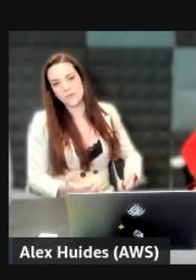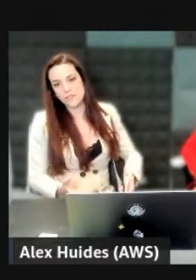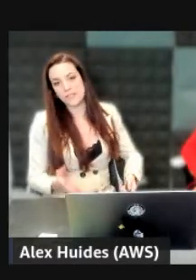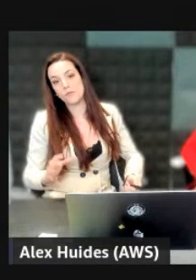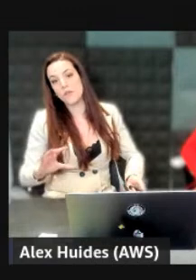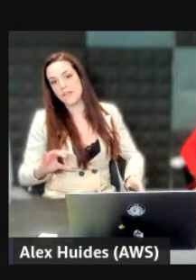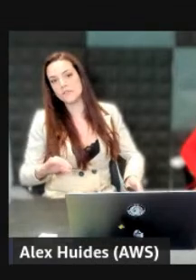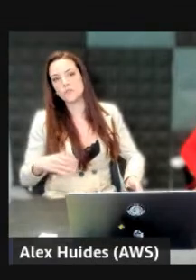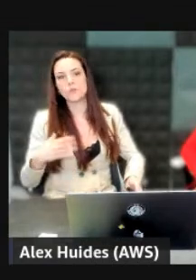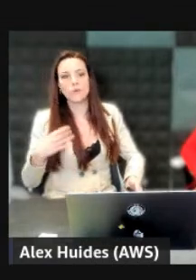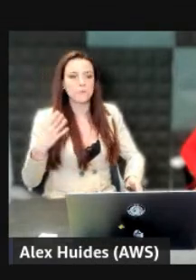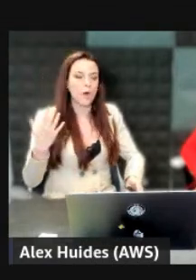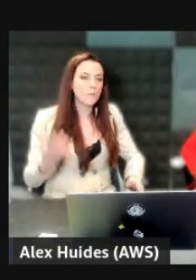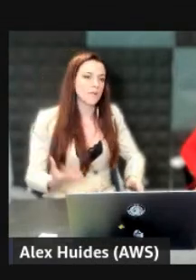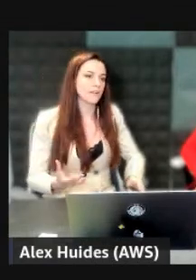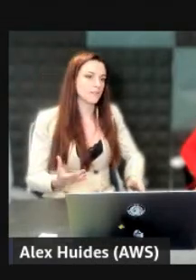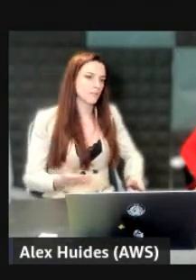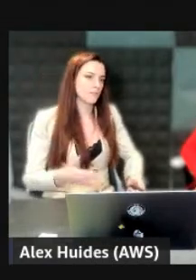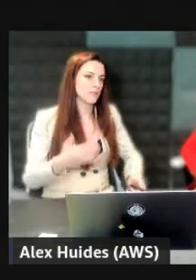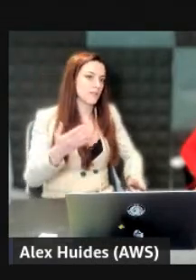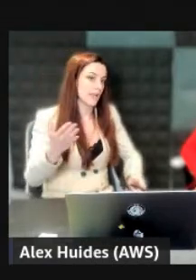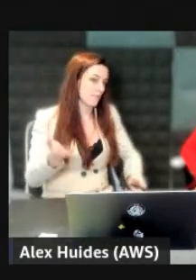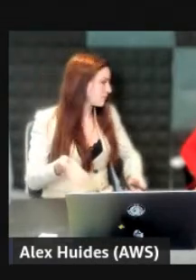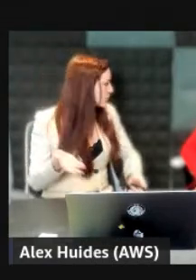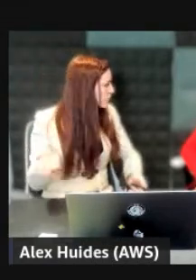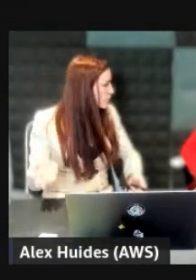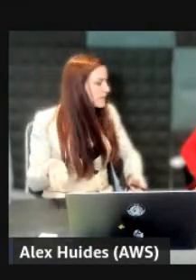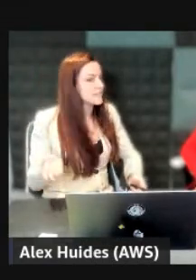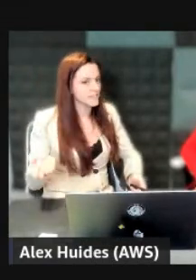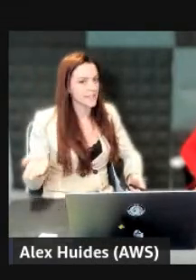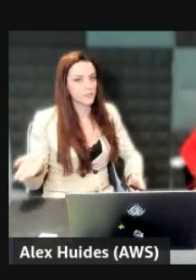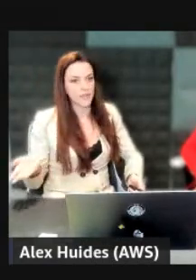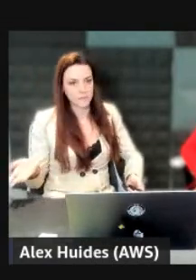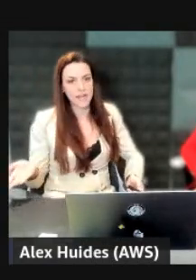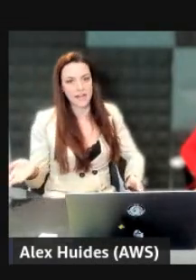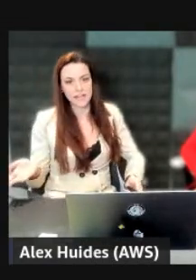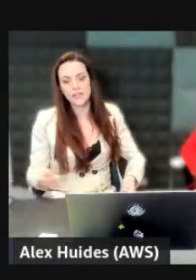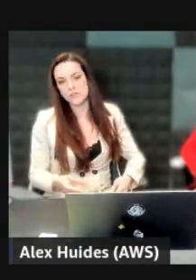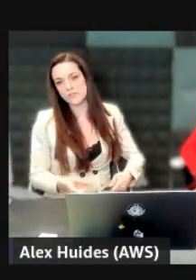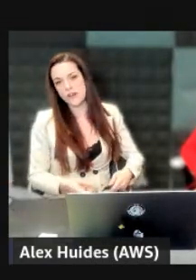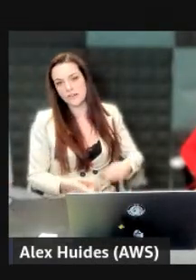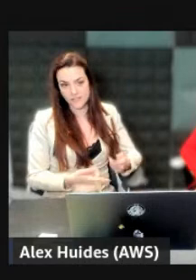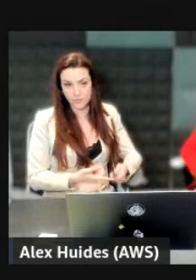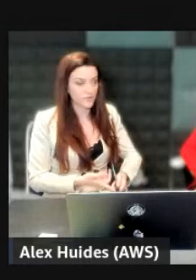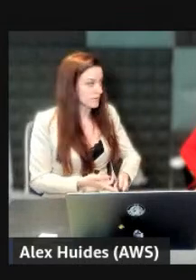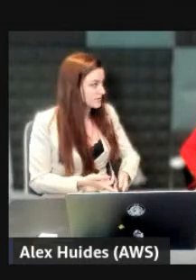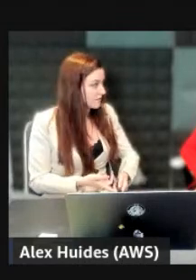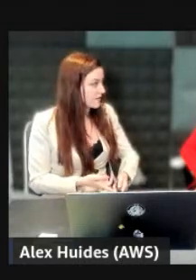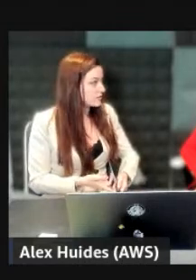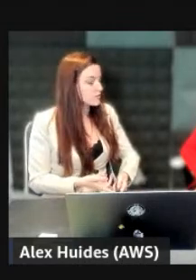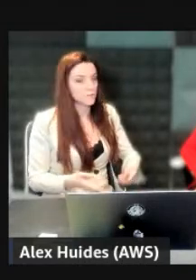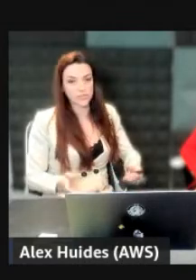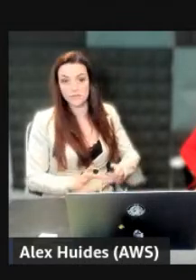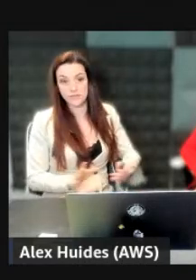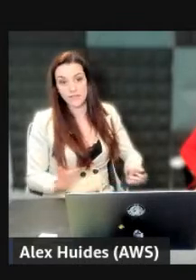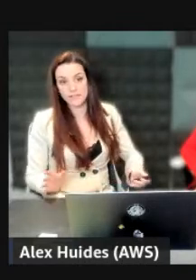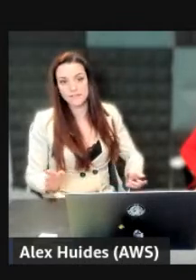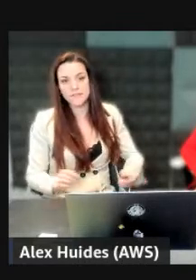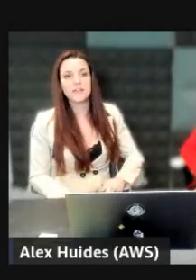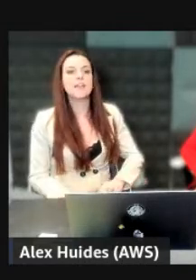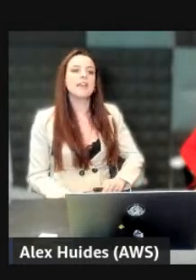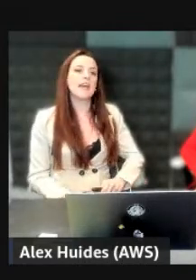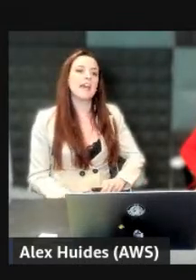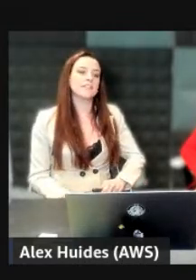the resources that we need to operate with the Kubernetes Gateway API. Those are custom resource definitions, which are